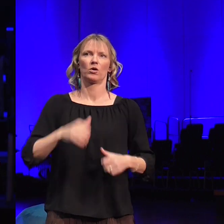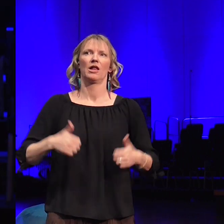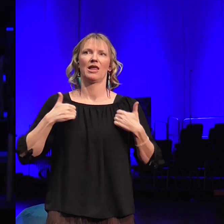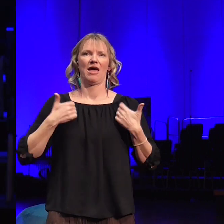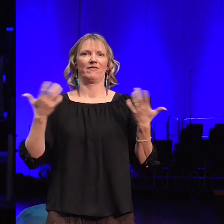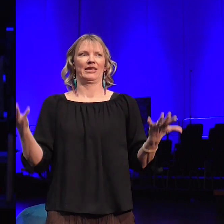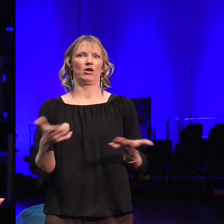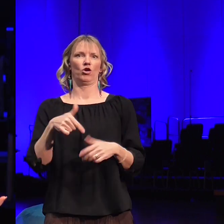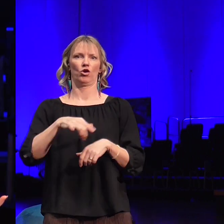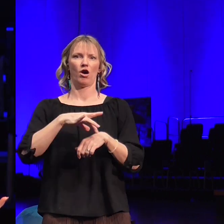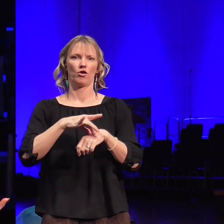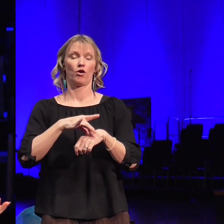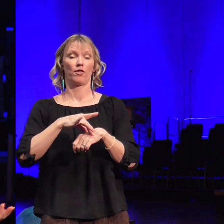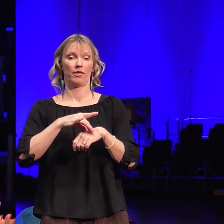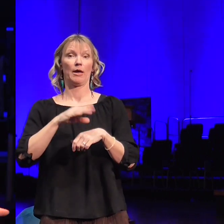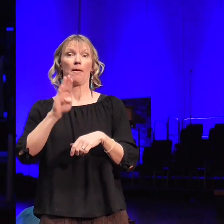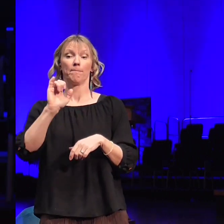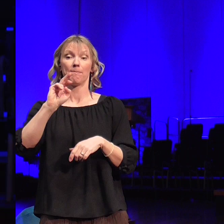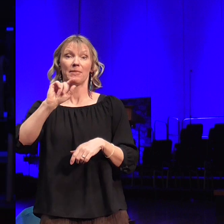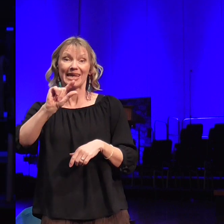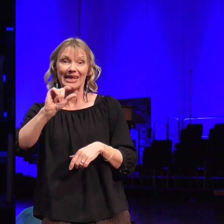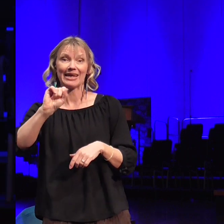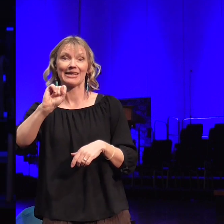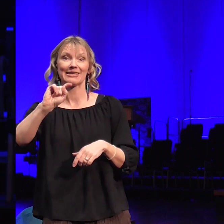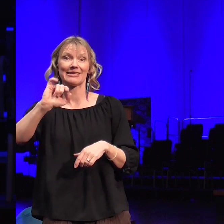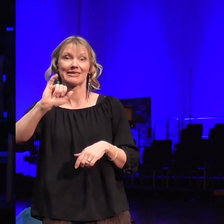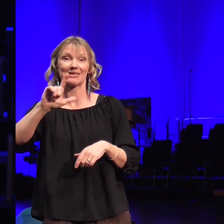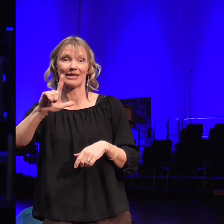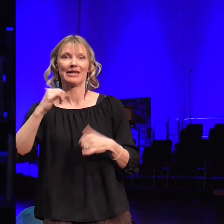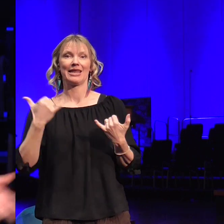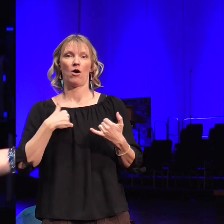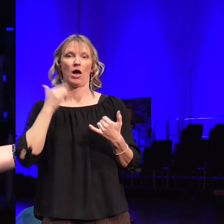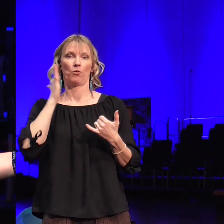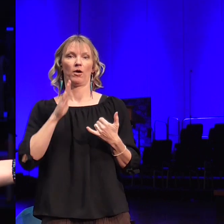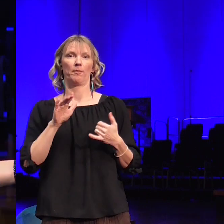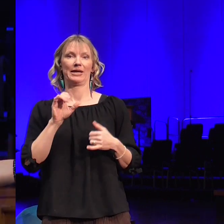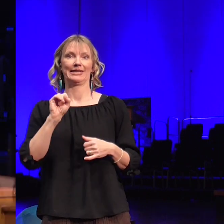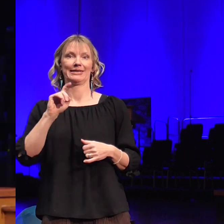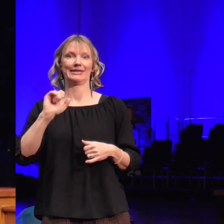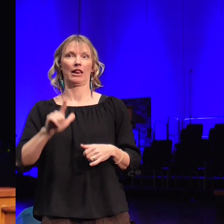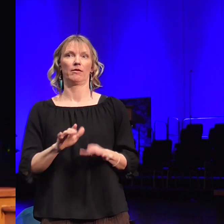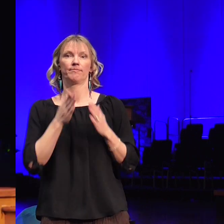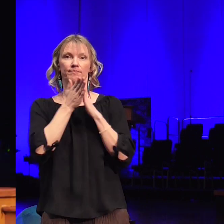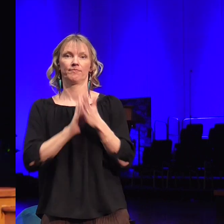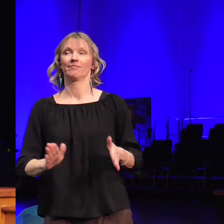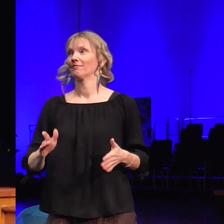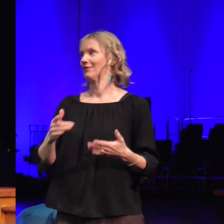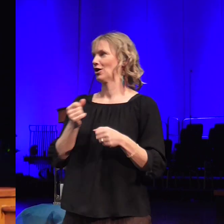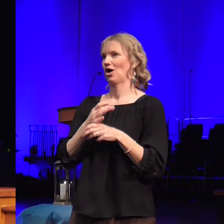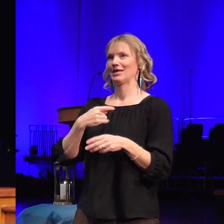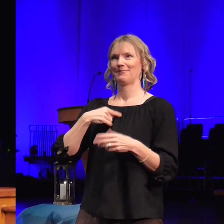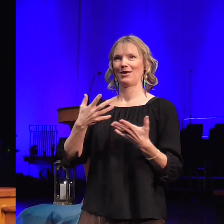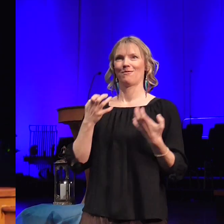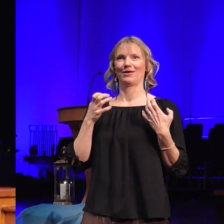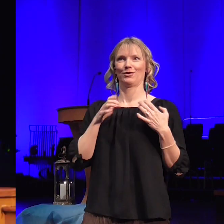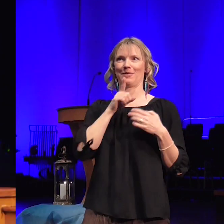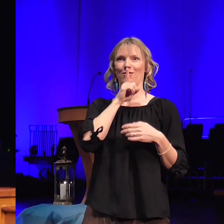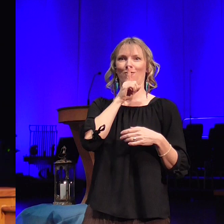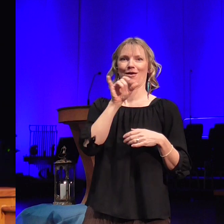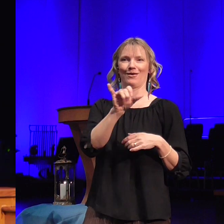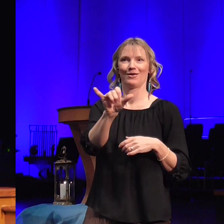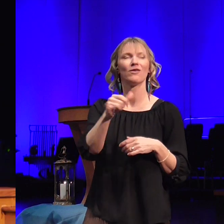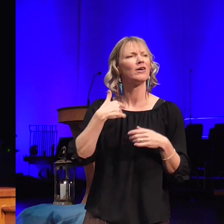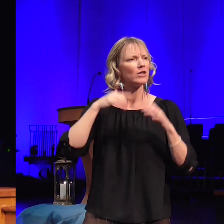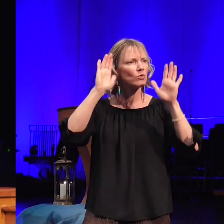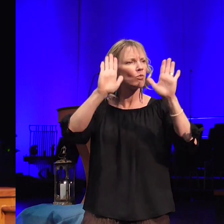beautiful earth, being still, and I shall be still. Yeah, it makes me want to be quiet for a little while, too. Doesn't it? It just makes you want to. Isn't it wonderful